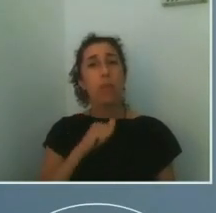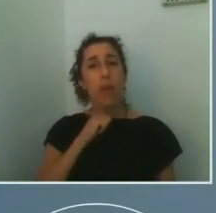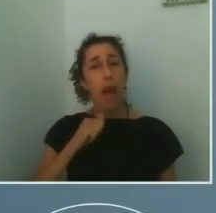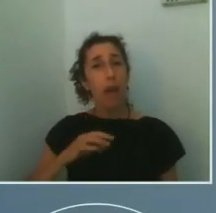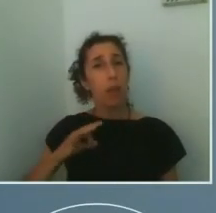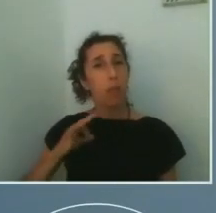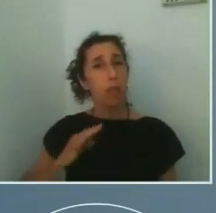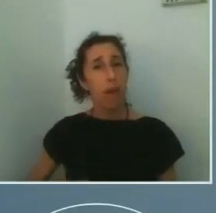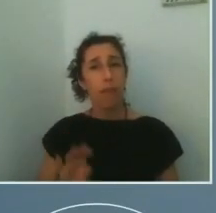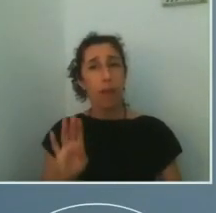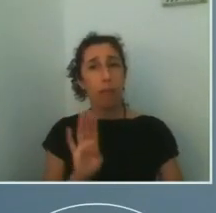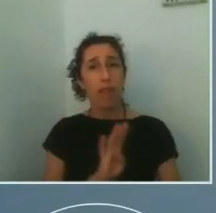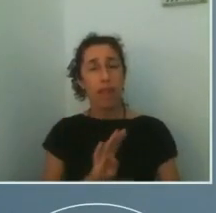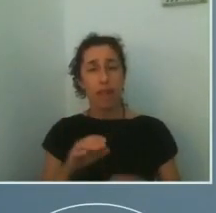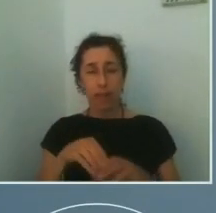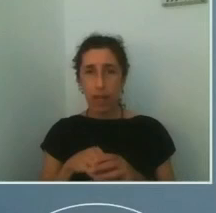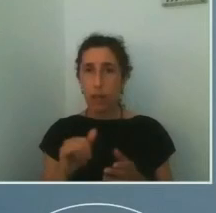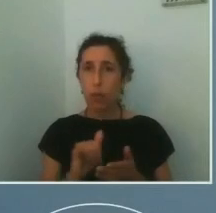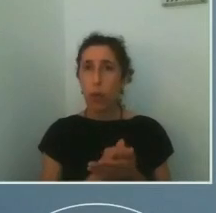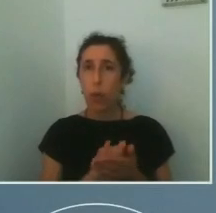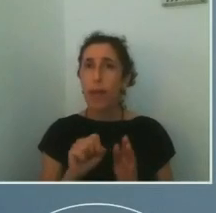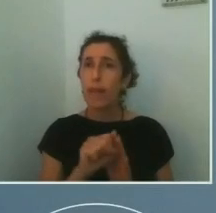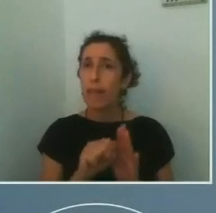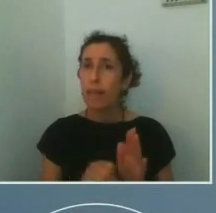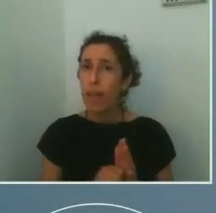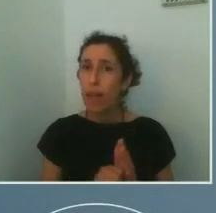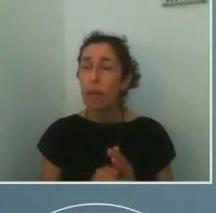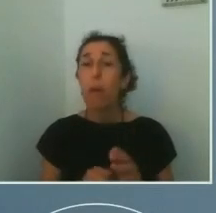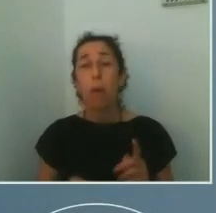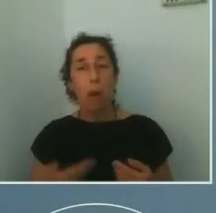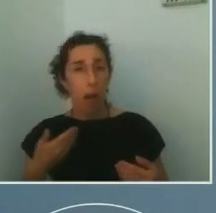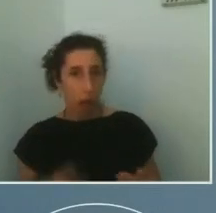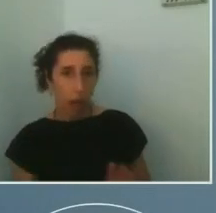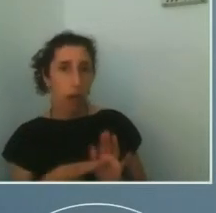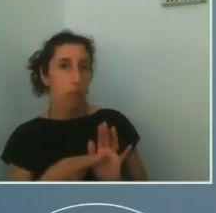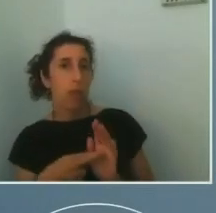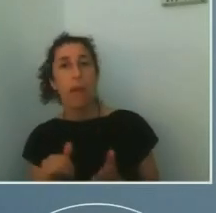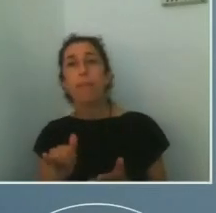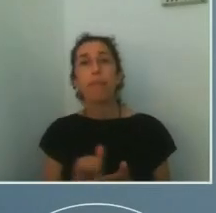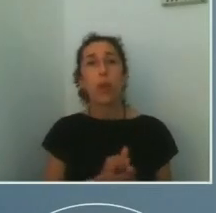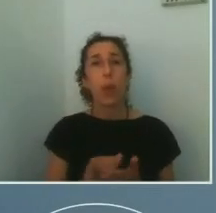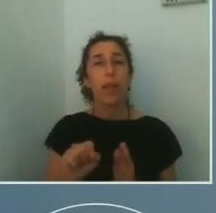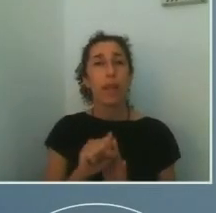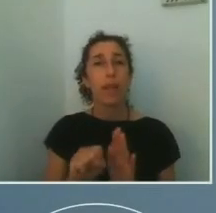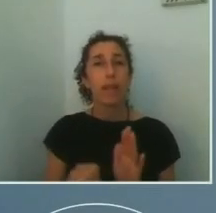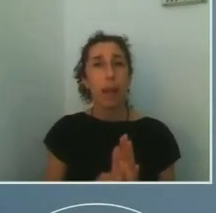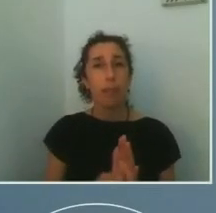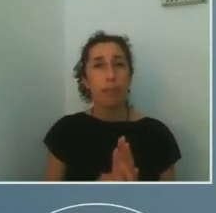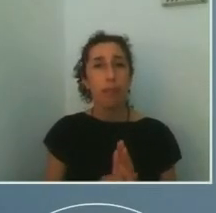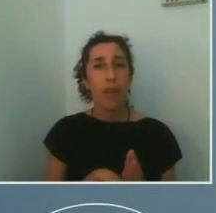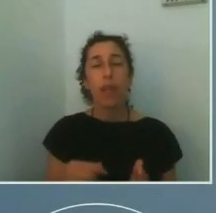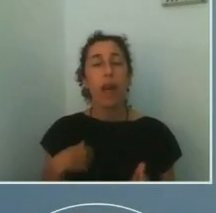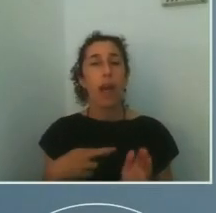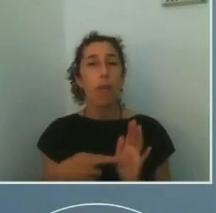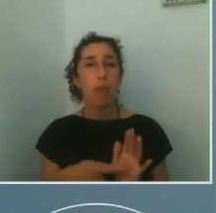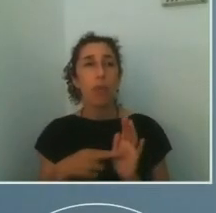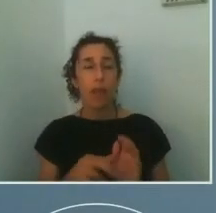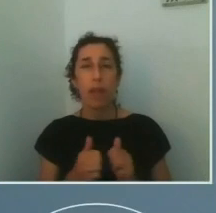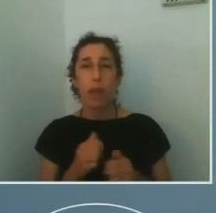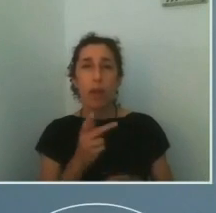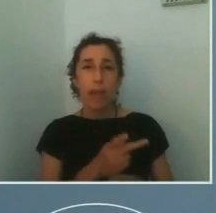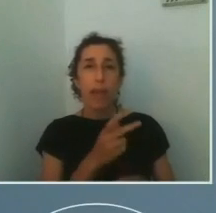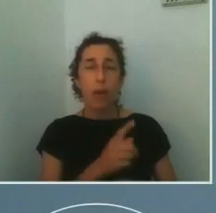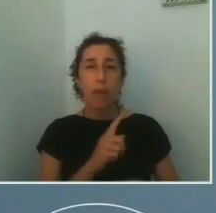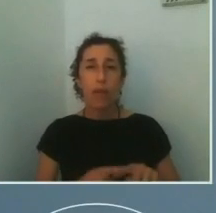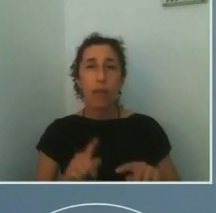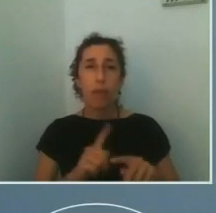come across as a political vendetta. And I think, you know, that's concerning. It certainly sounds from the facts like that is not